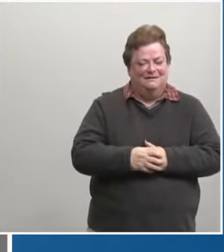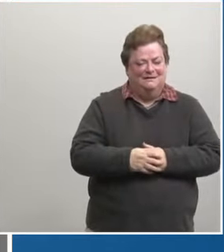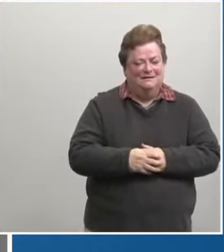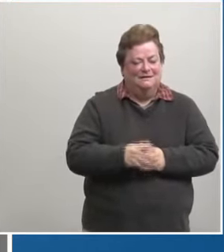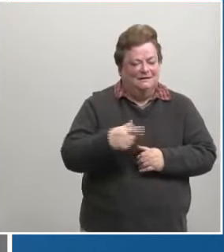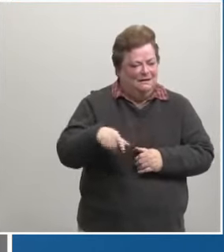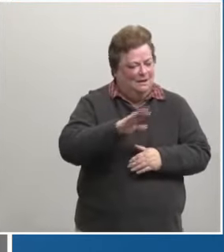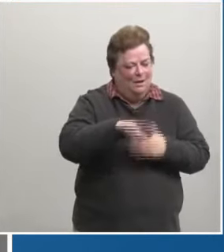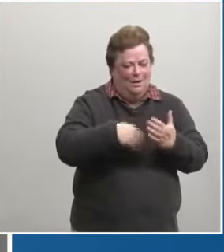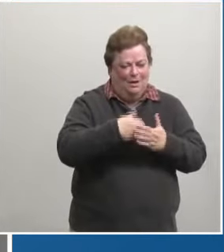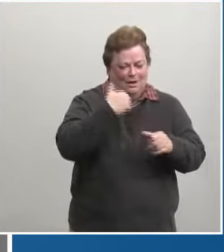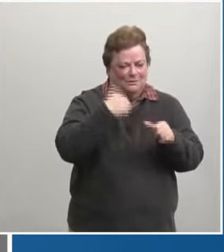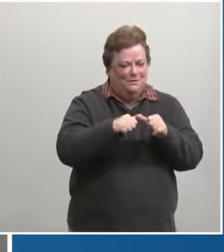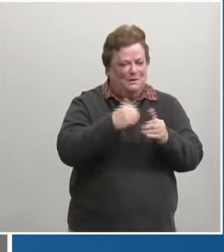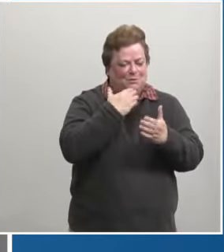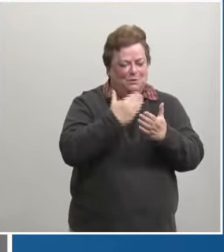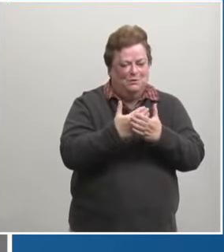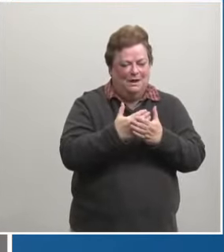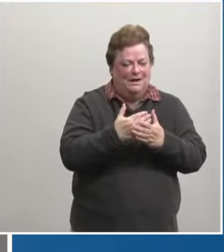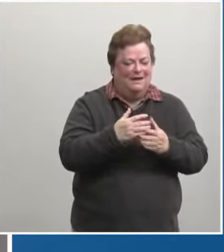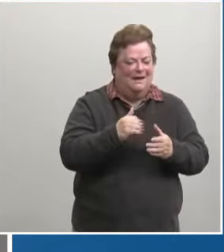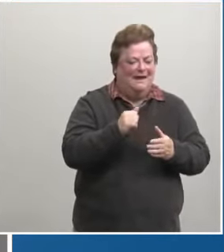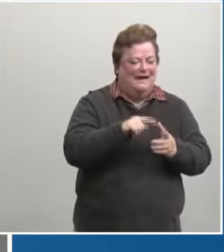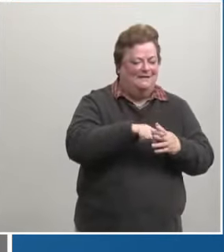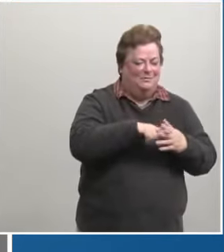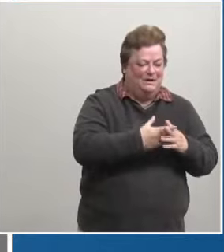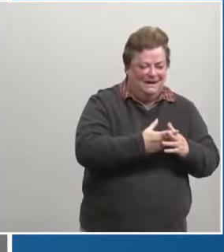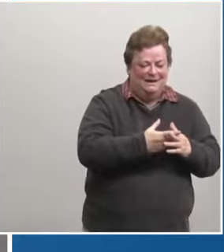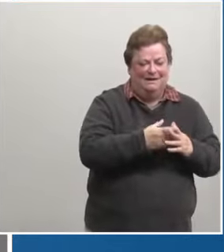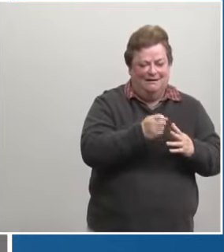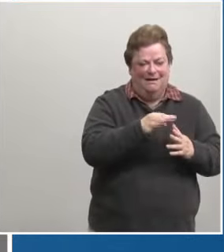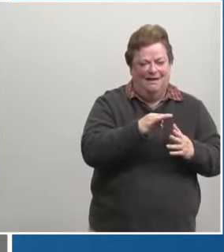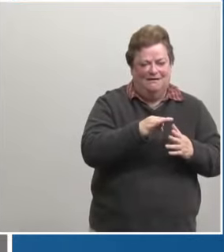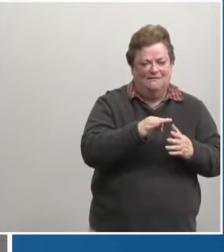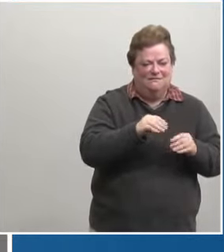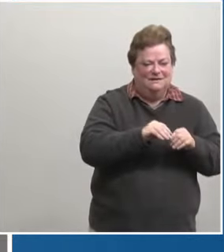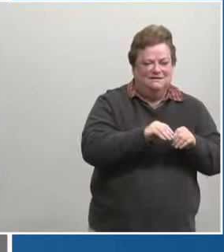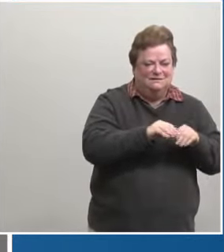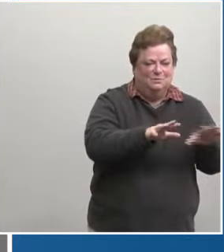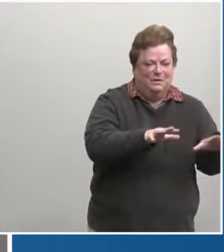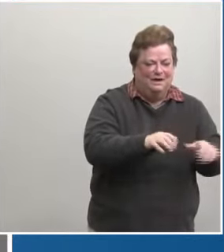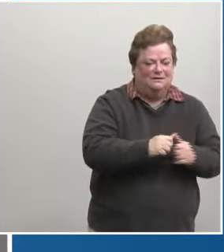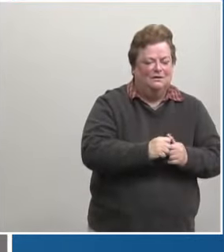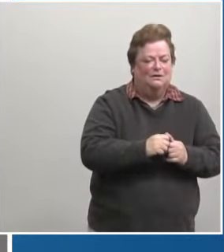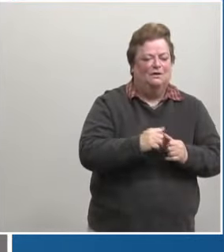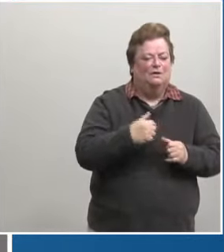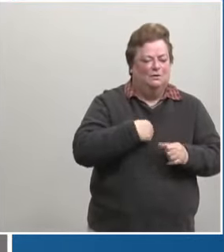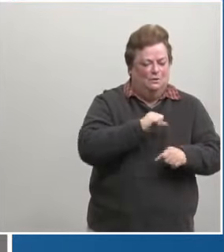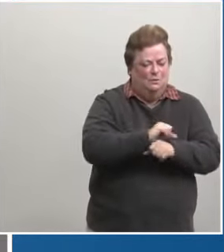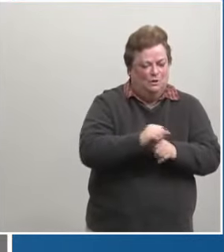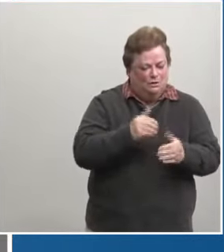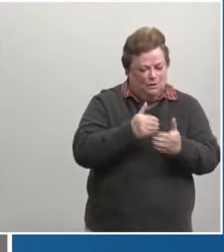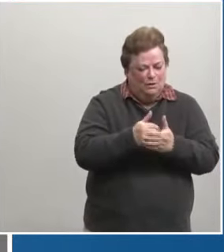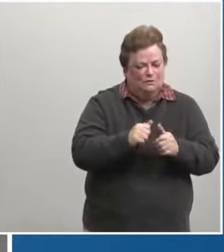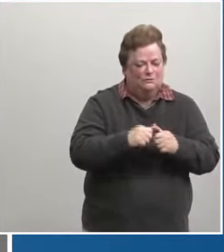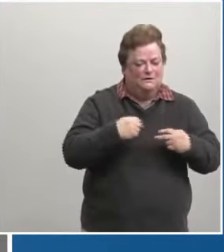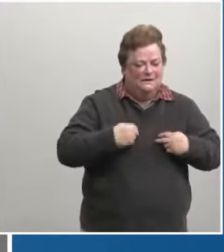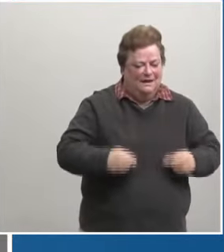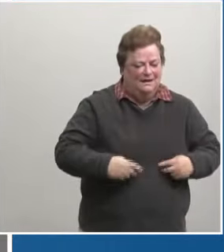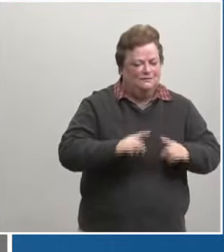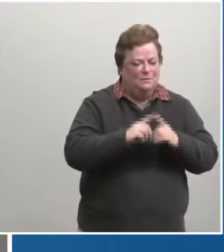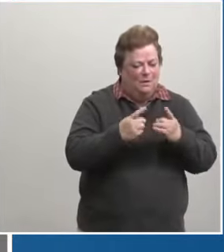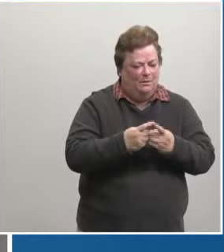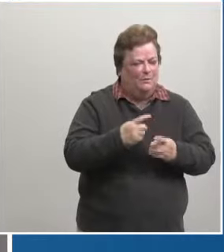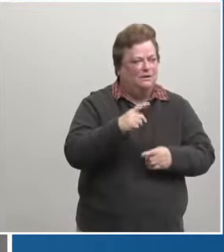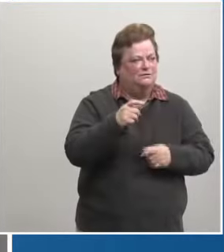remember well, at the beginning of what now is this global pandemic, with the Lincoln Lancaster County Health Department and Director